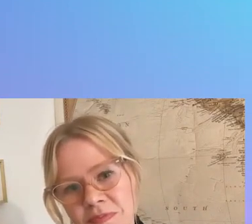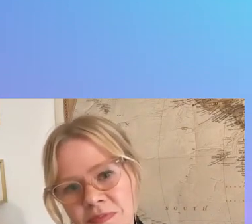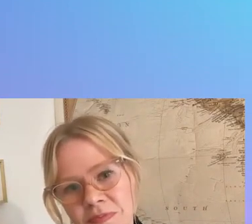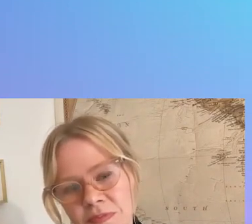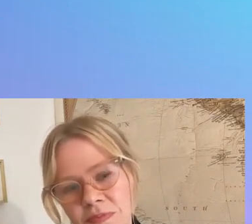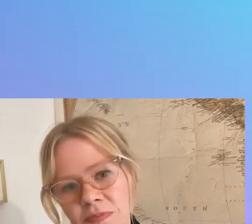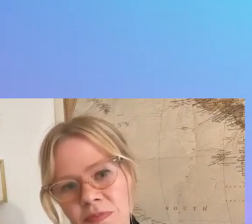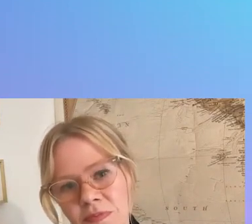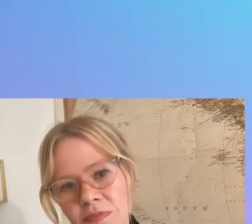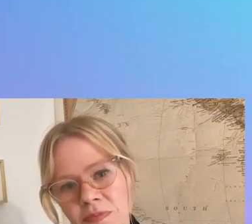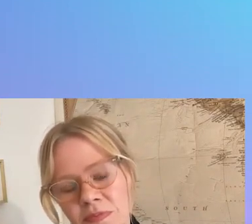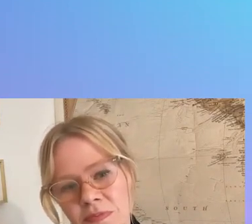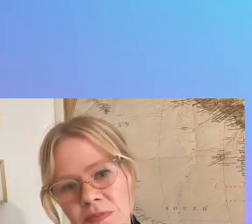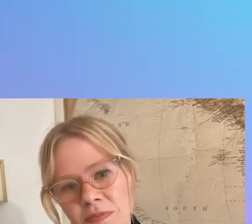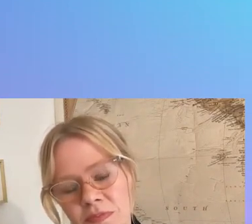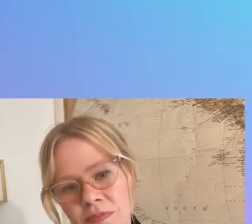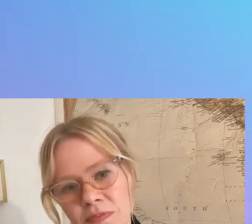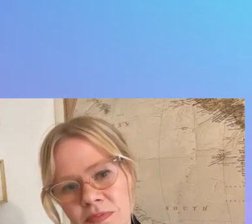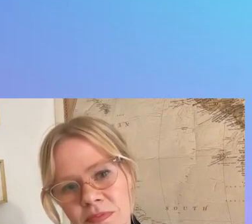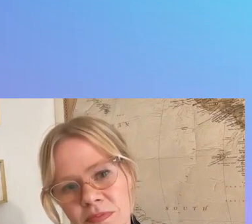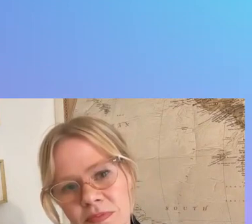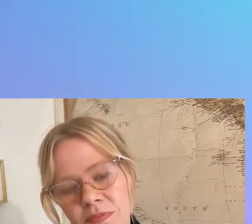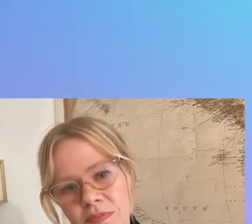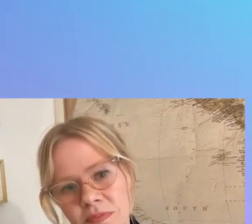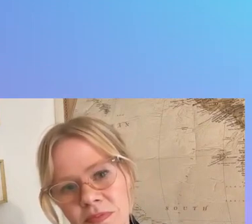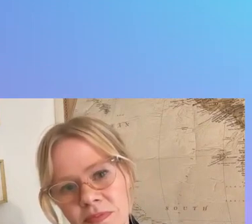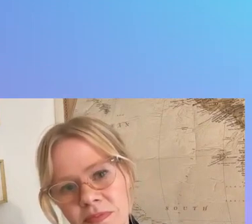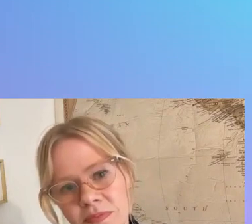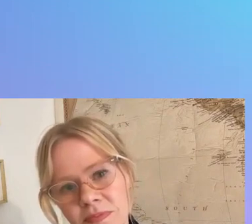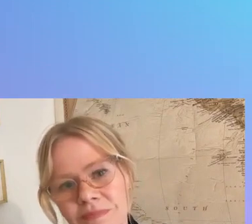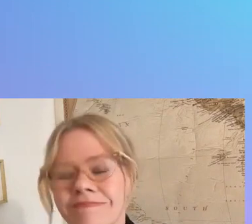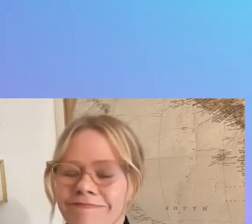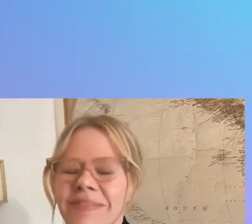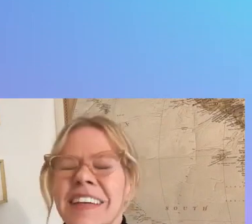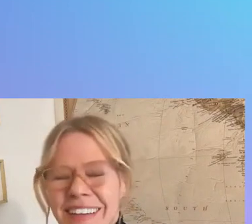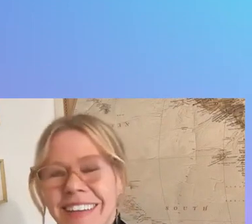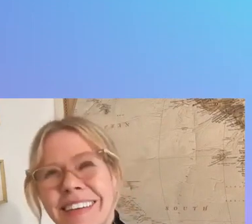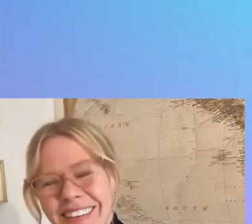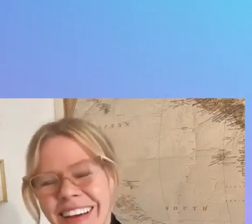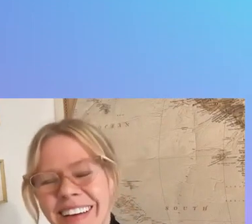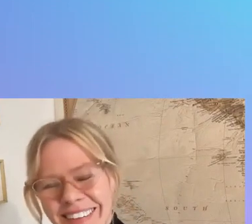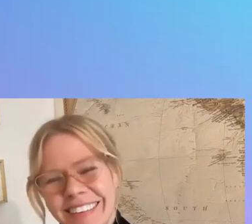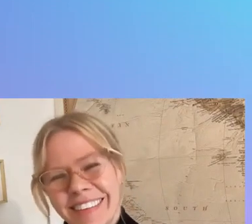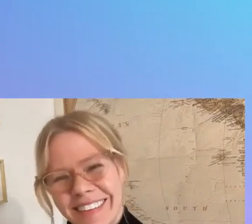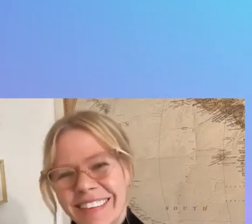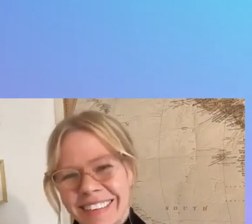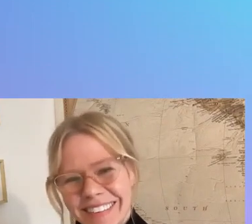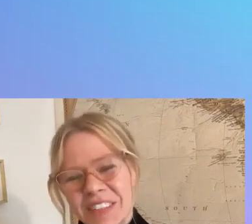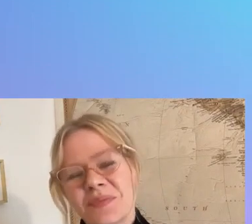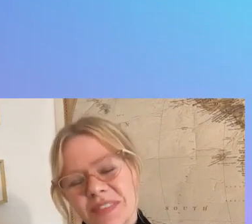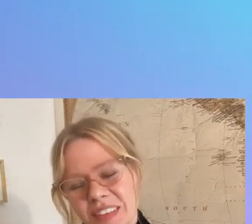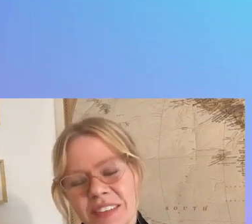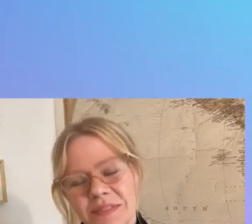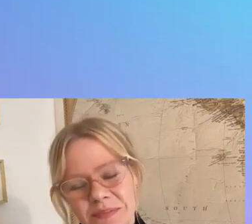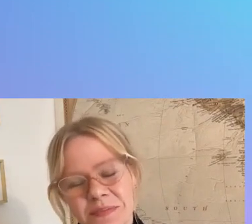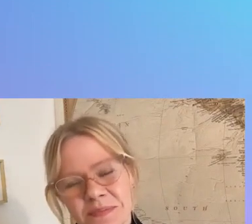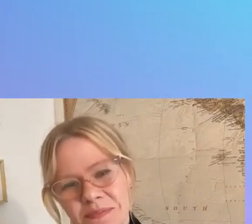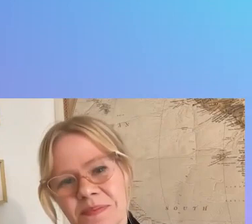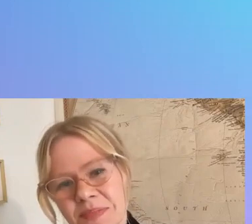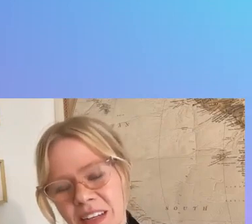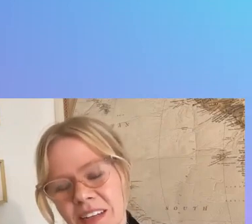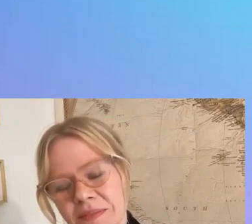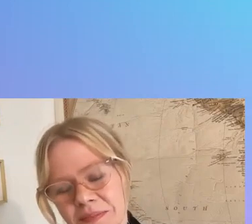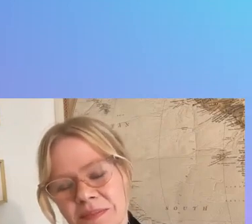Lauren, as we get into these virtual reality worlds and things like that, adding that additional sense in there,